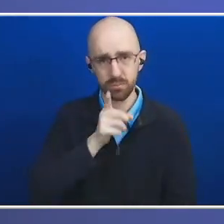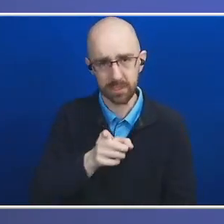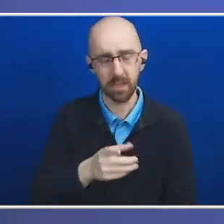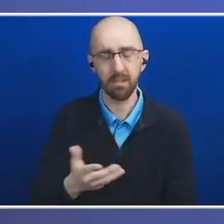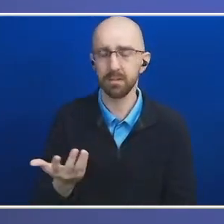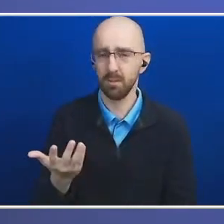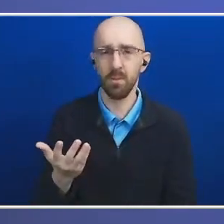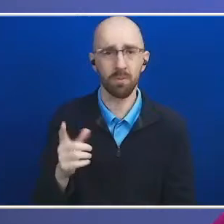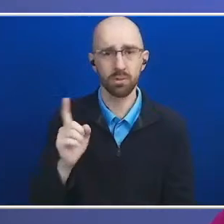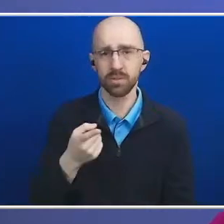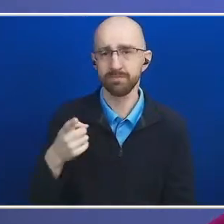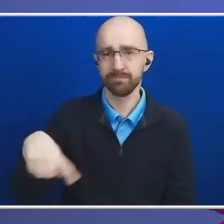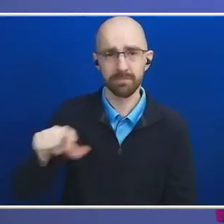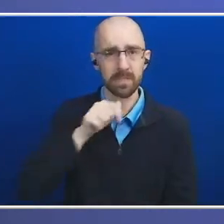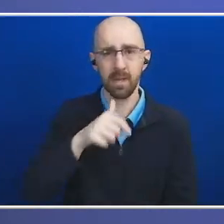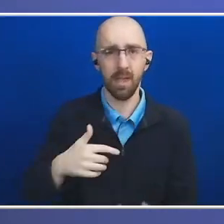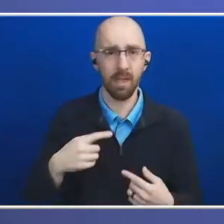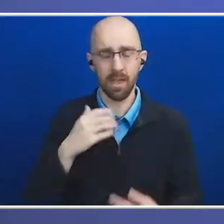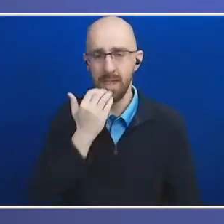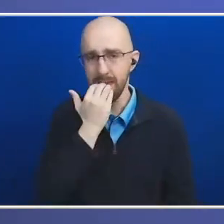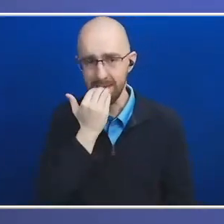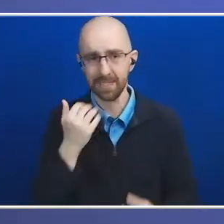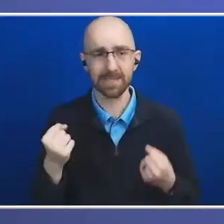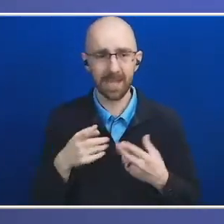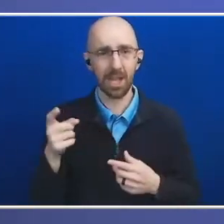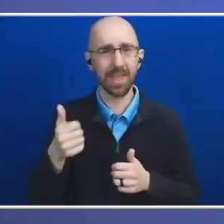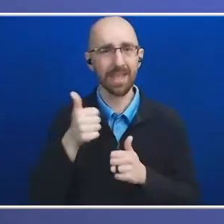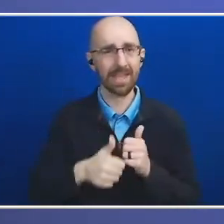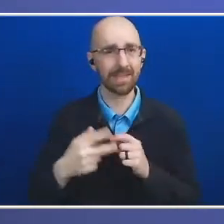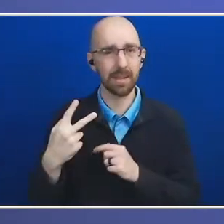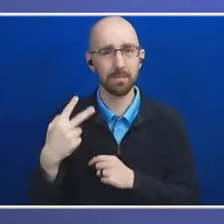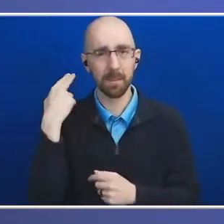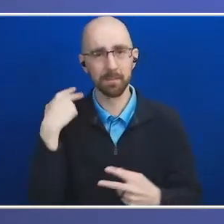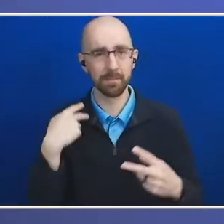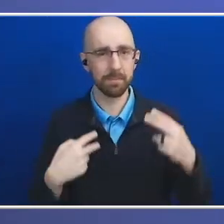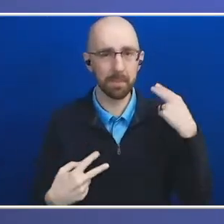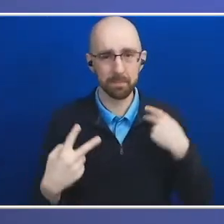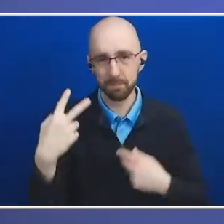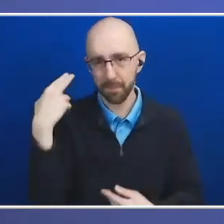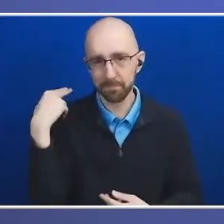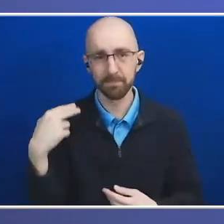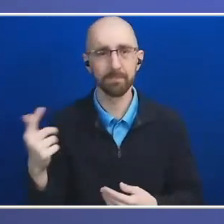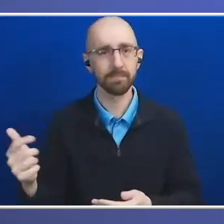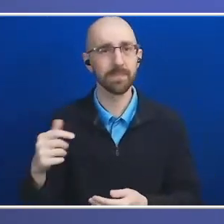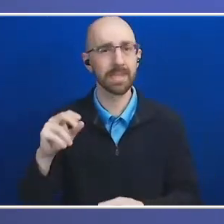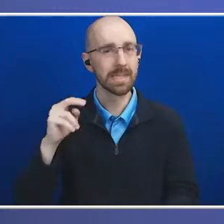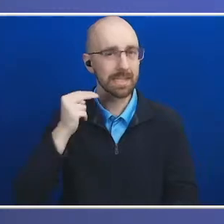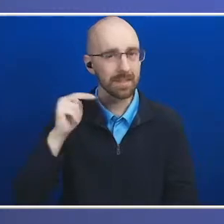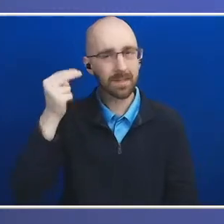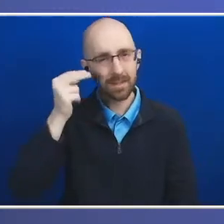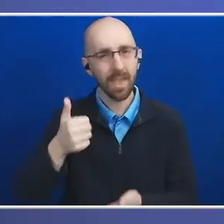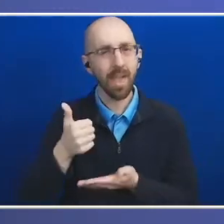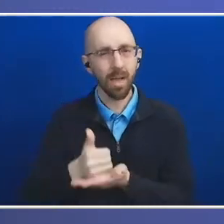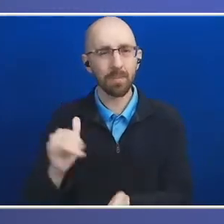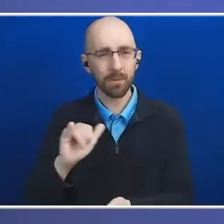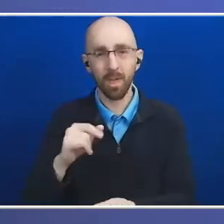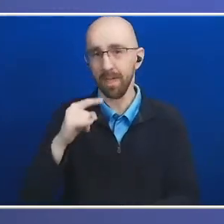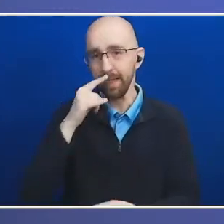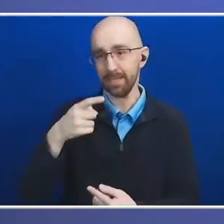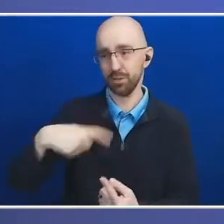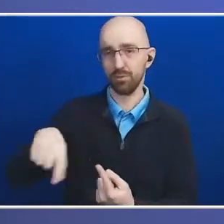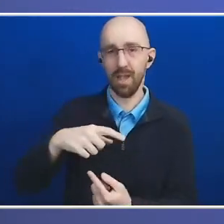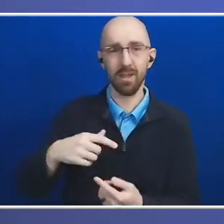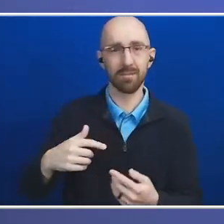to be scared, they each took a slice, and our nephews and niece helped as well. And having kids around during that experience kind of kept it lively